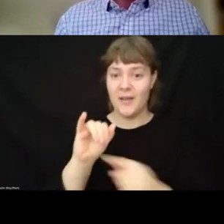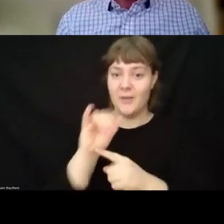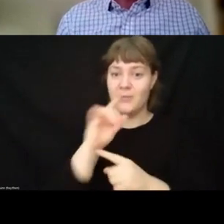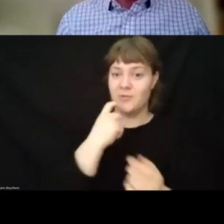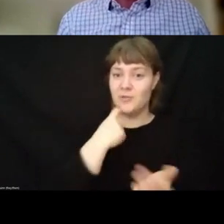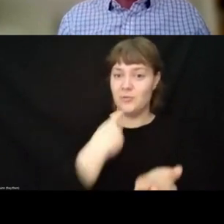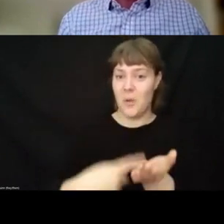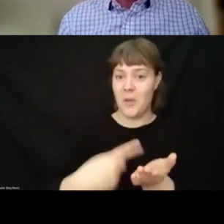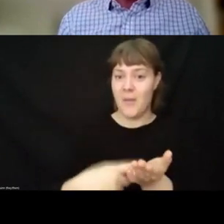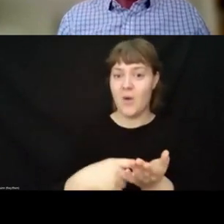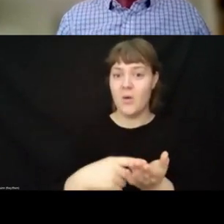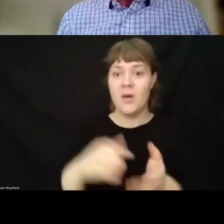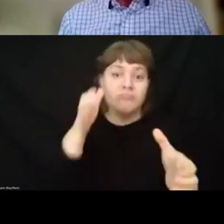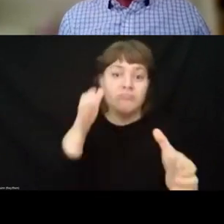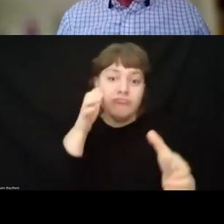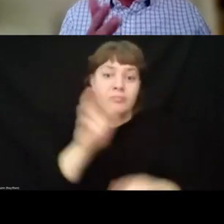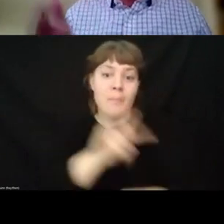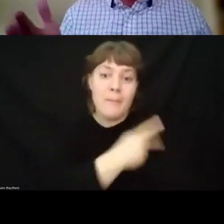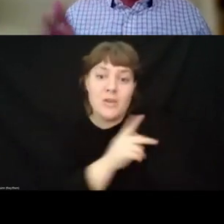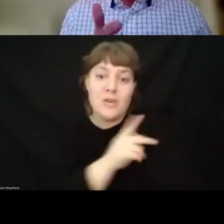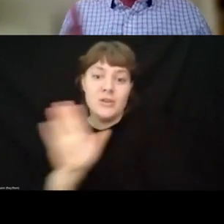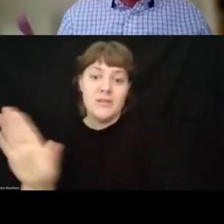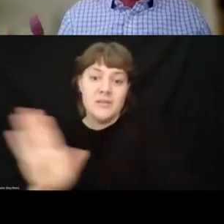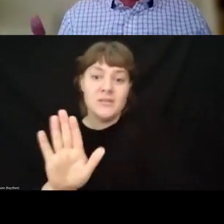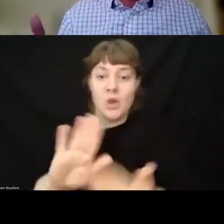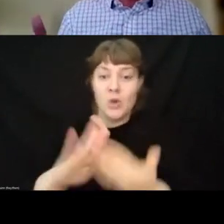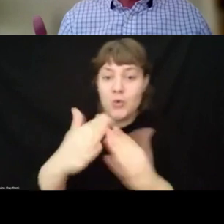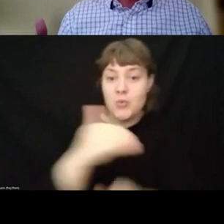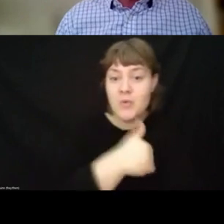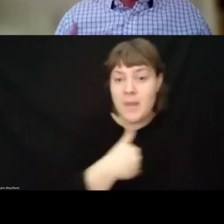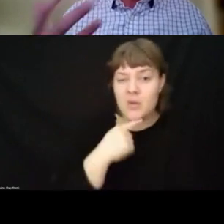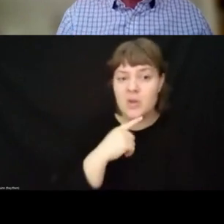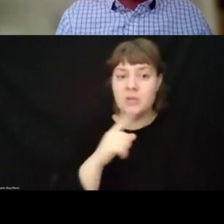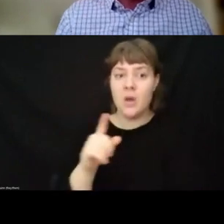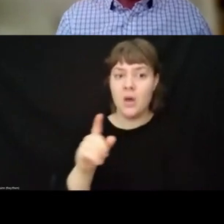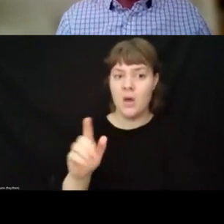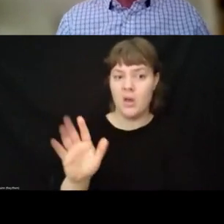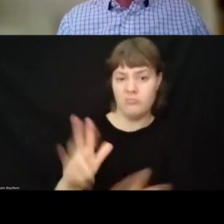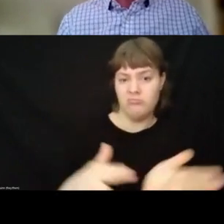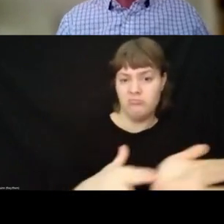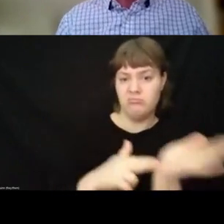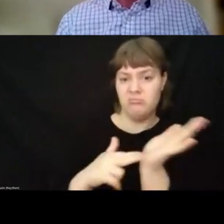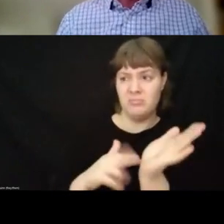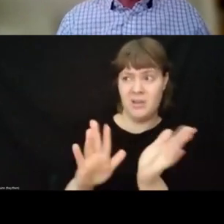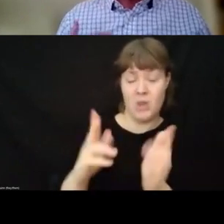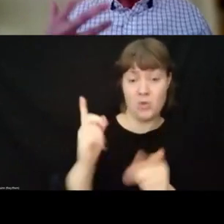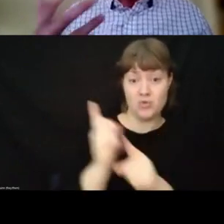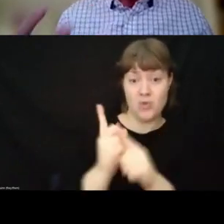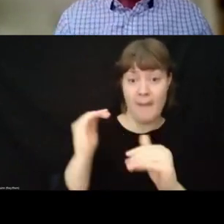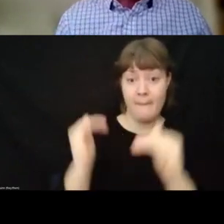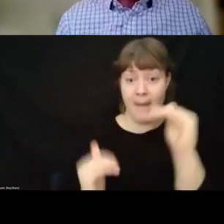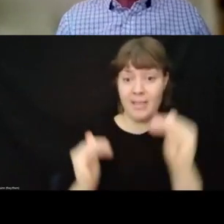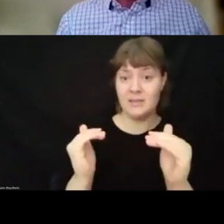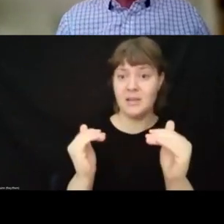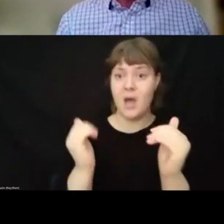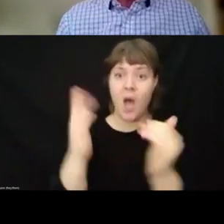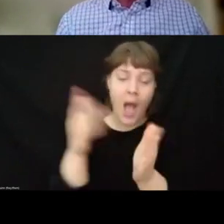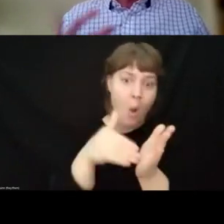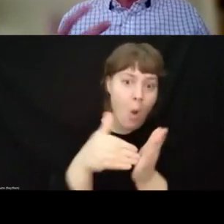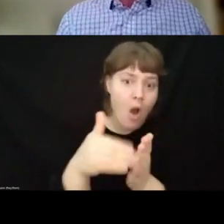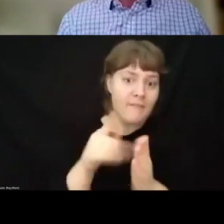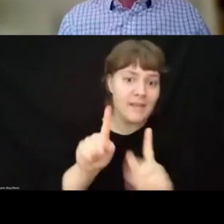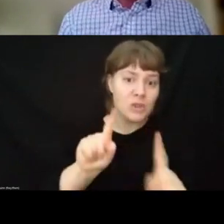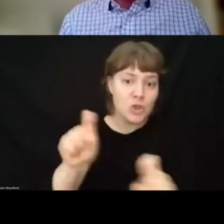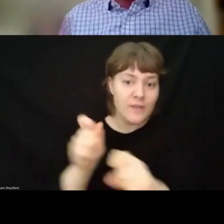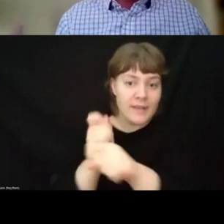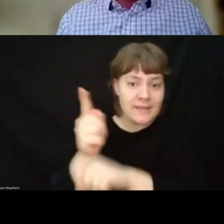and our community members about where is the right balance of the number of these that should be coming out, how long can they be